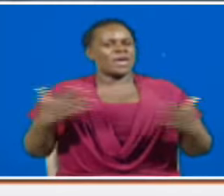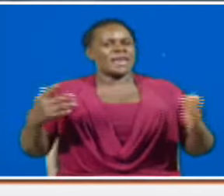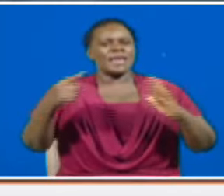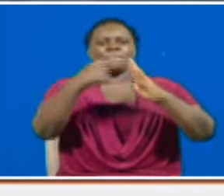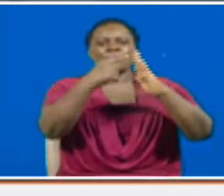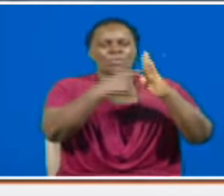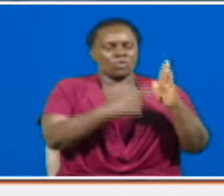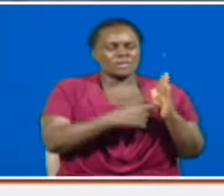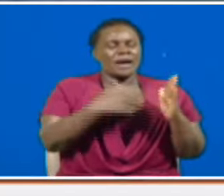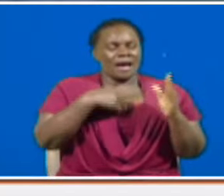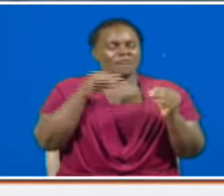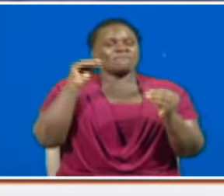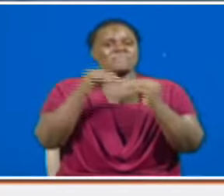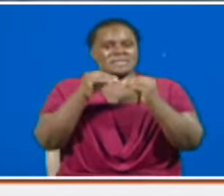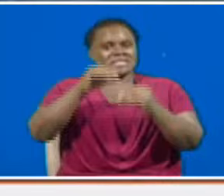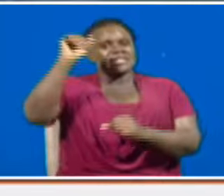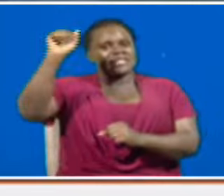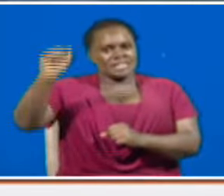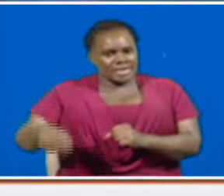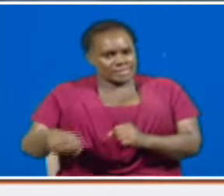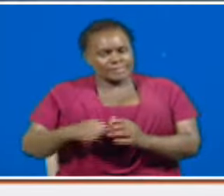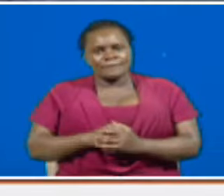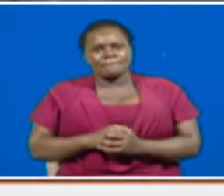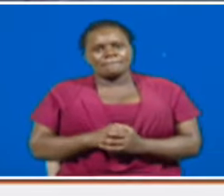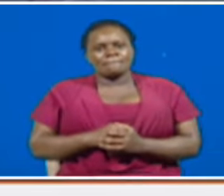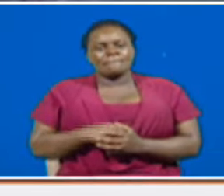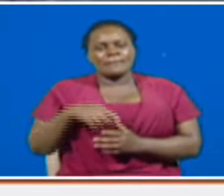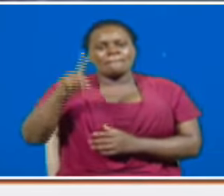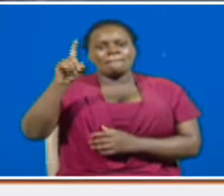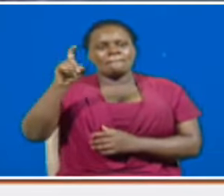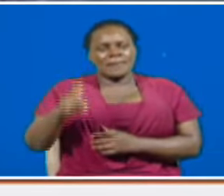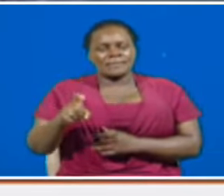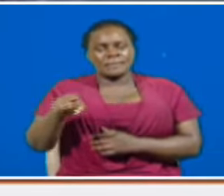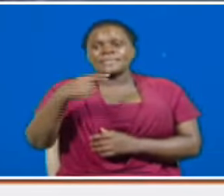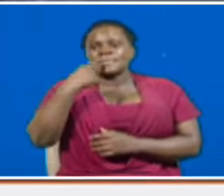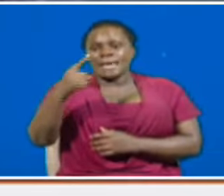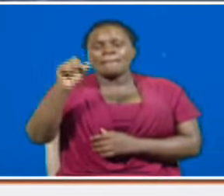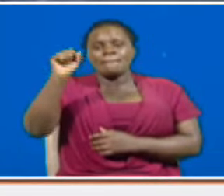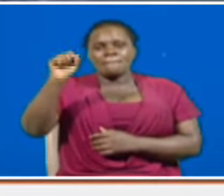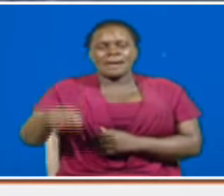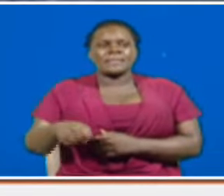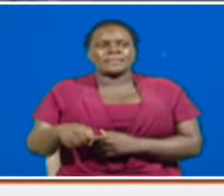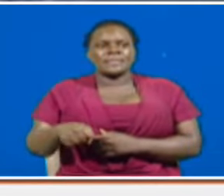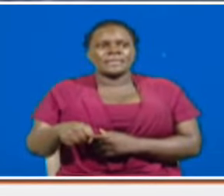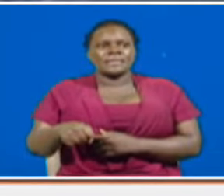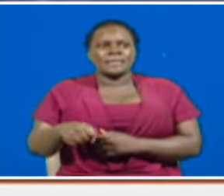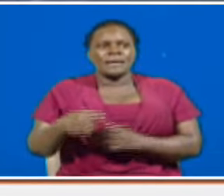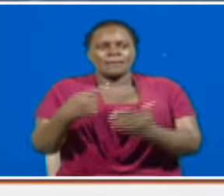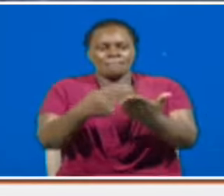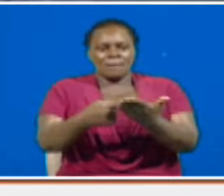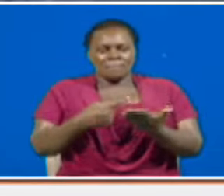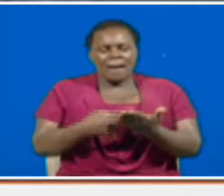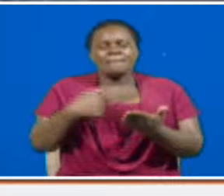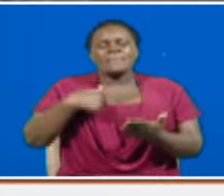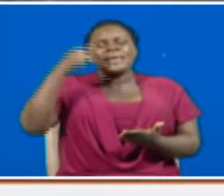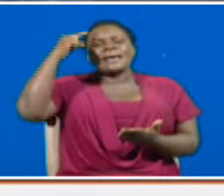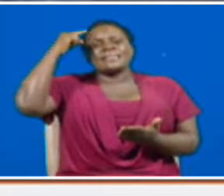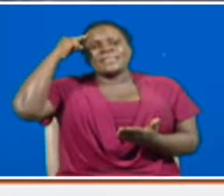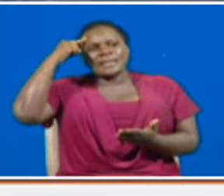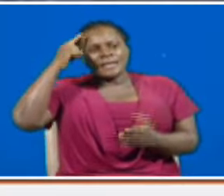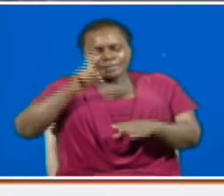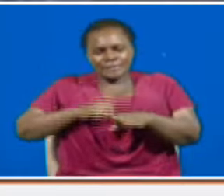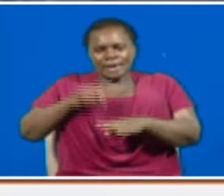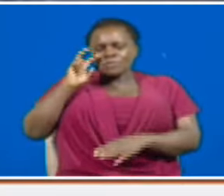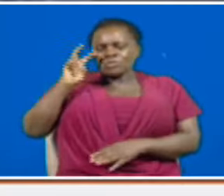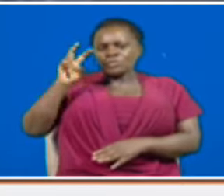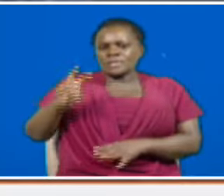as we have had several discussions. And of course, she has said that she must be able to actually negotiate. I think then, when you